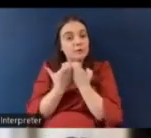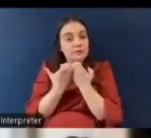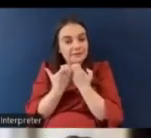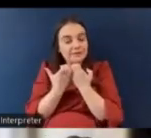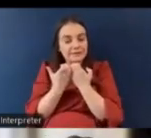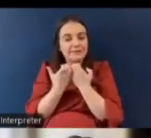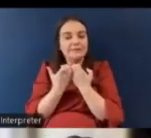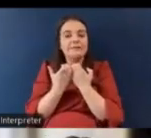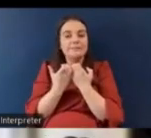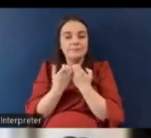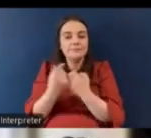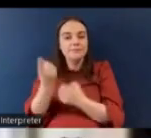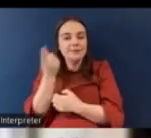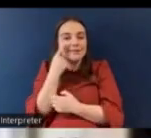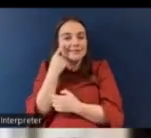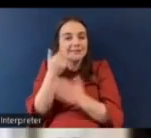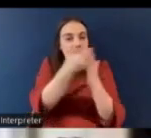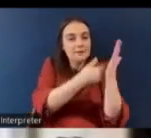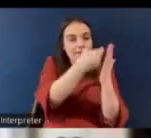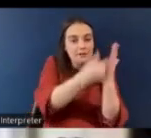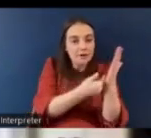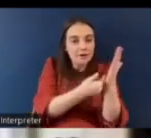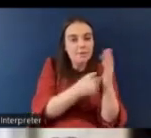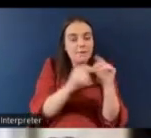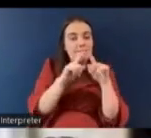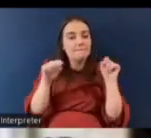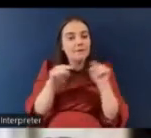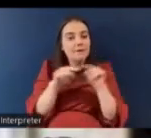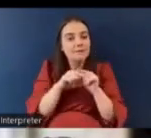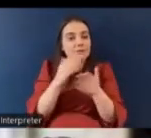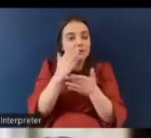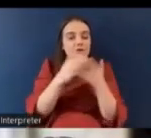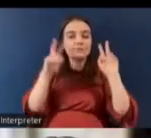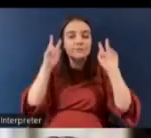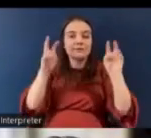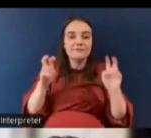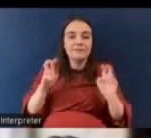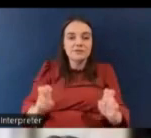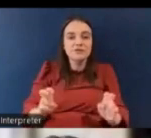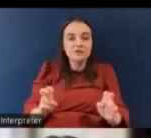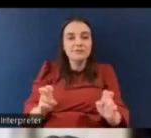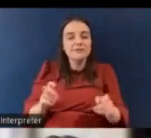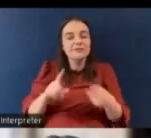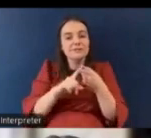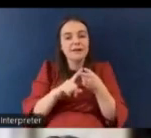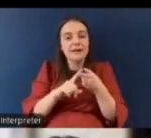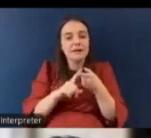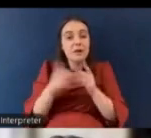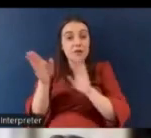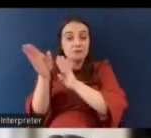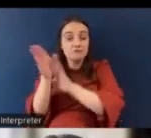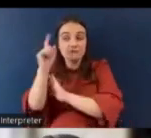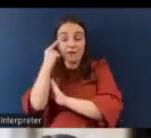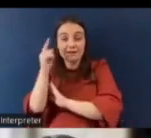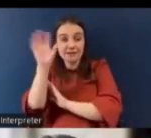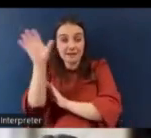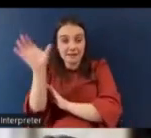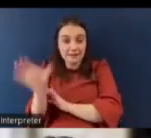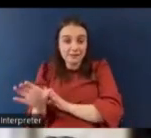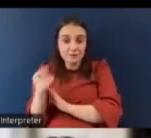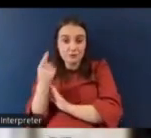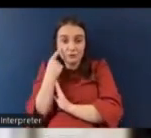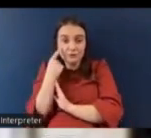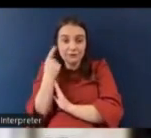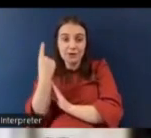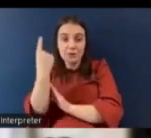see kind of our key document boxes. You can see some of our definitions. And then on the right side of the screen here, you can see